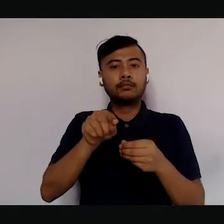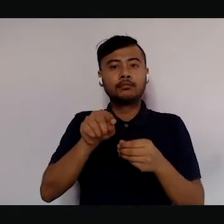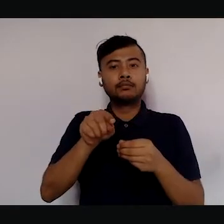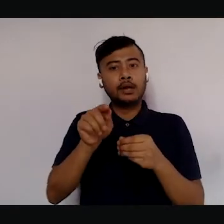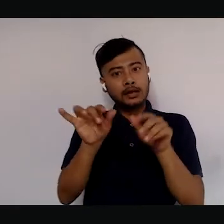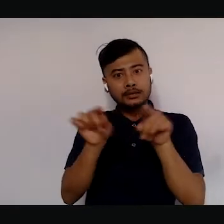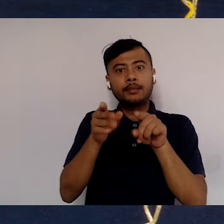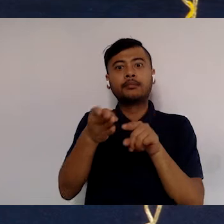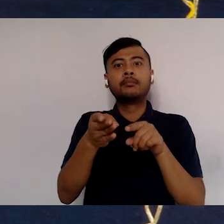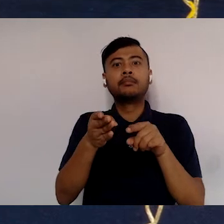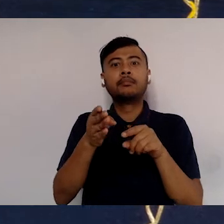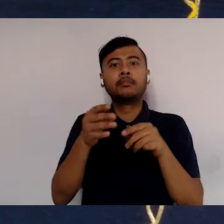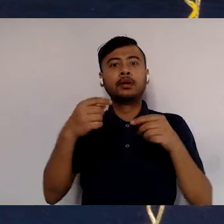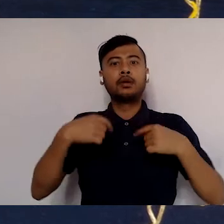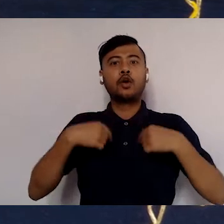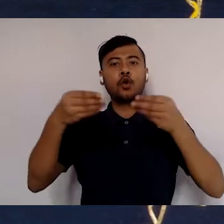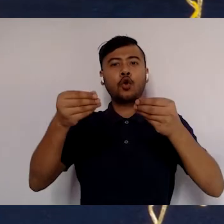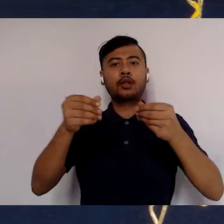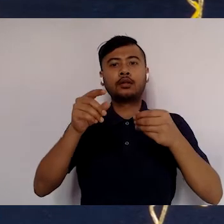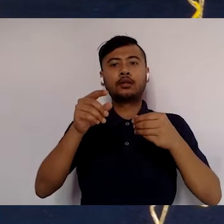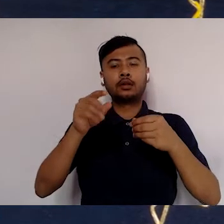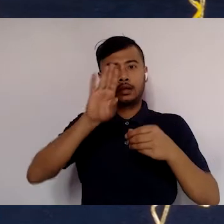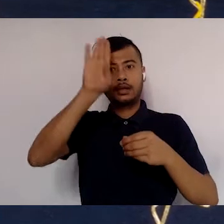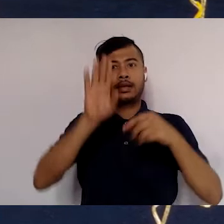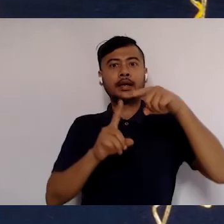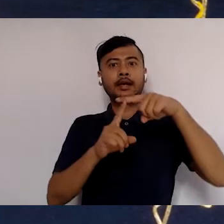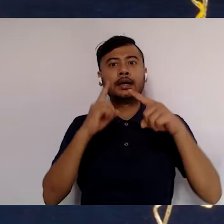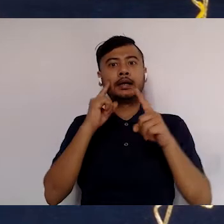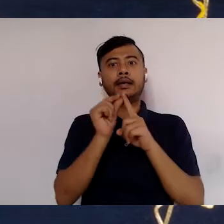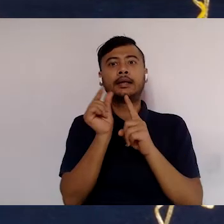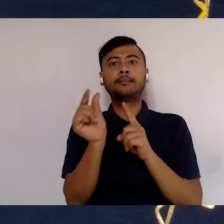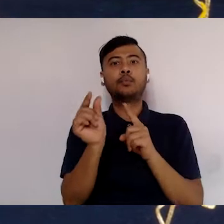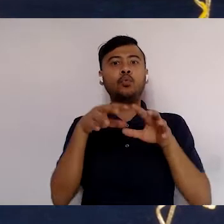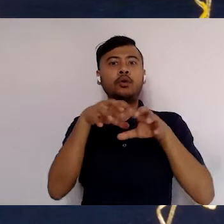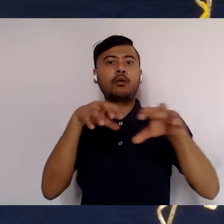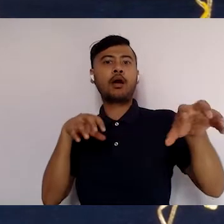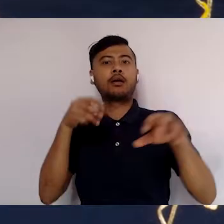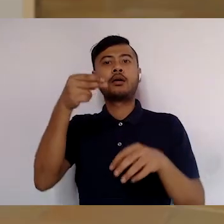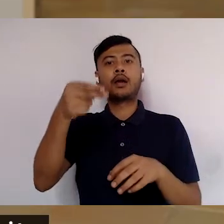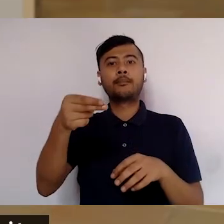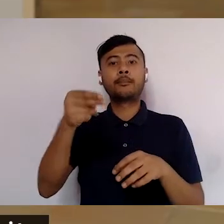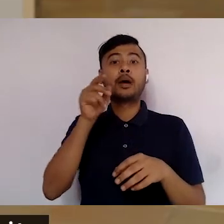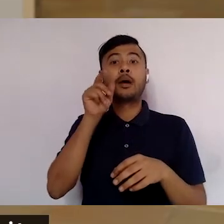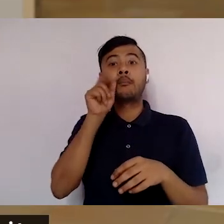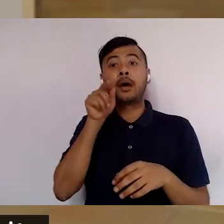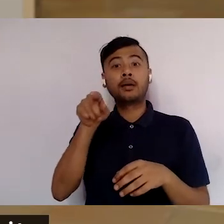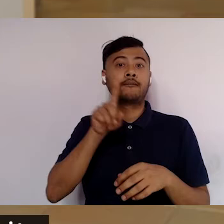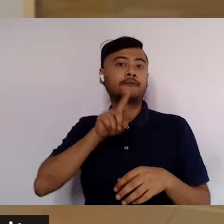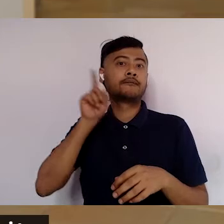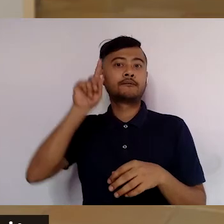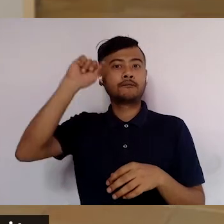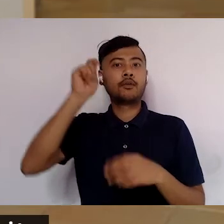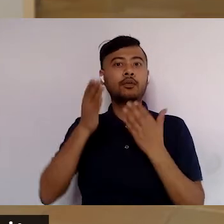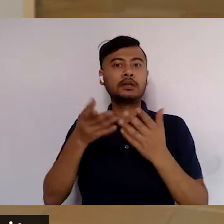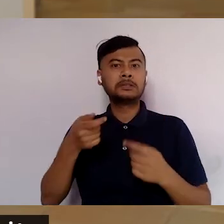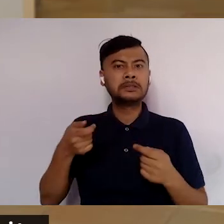Tipu's tiger, the imagery shows a tiger mauling what is probably an Englishman. What seems now to be simply